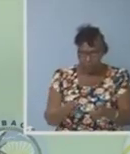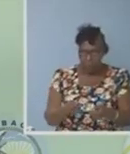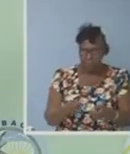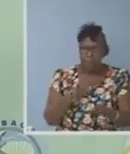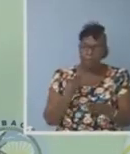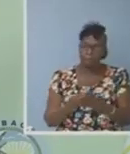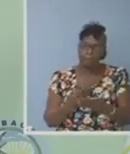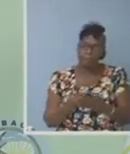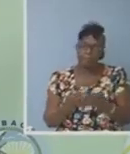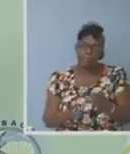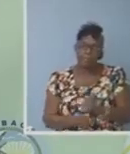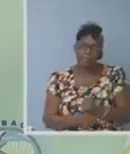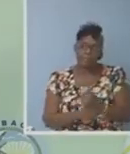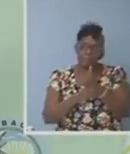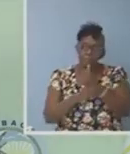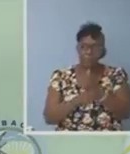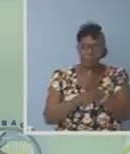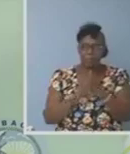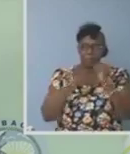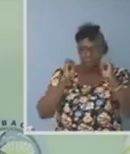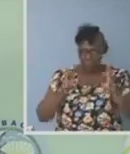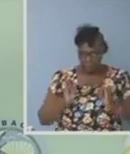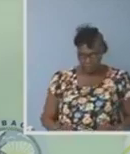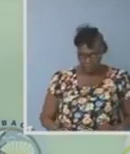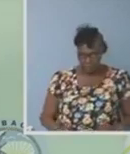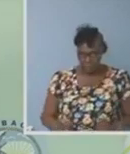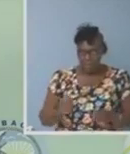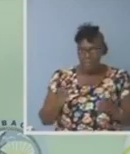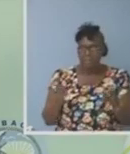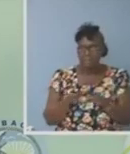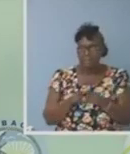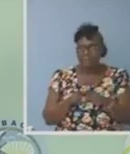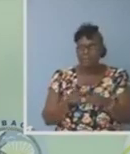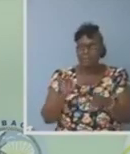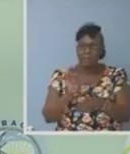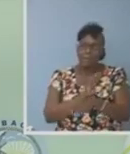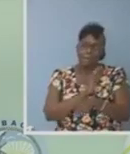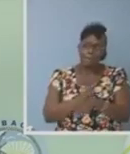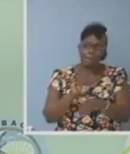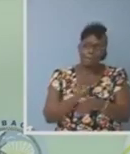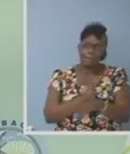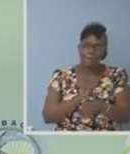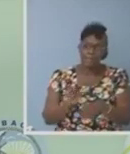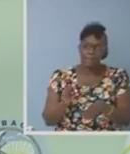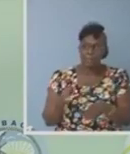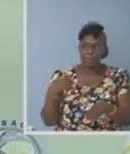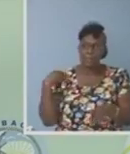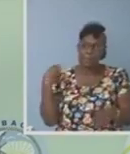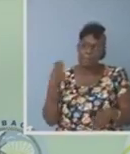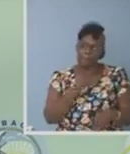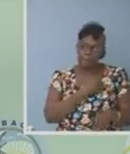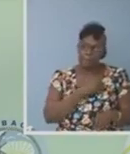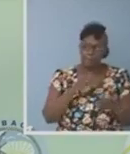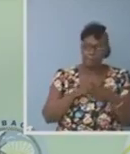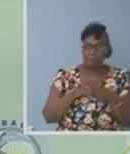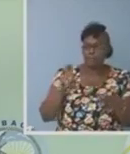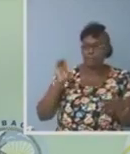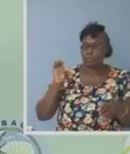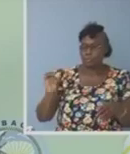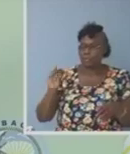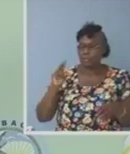to individuals and those small businesses who are members of the credit